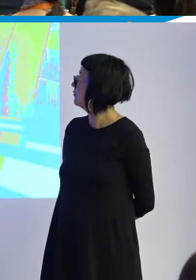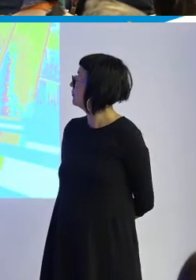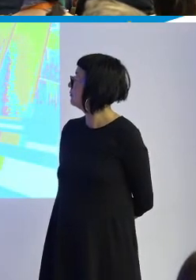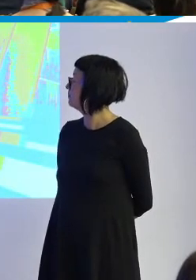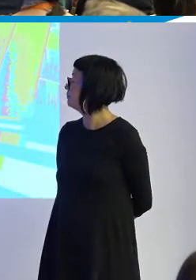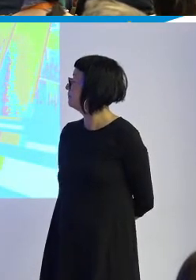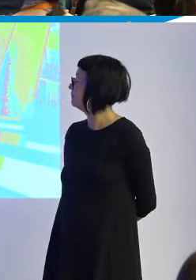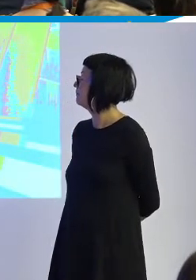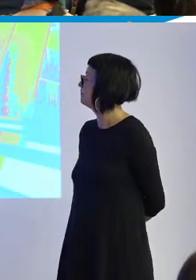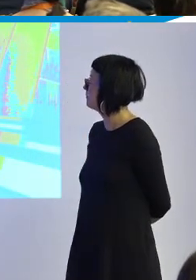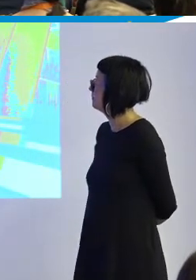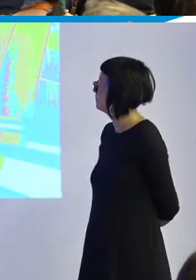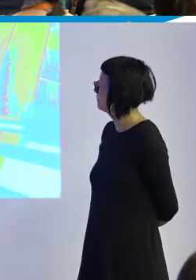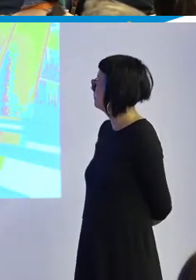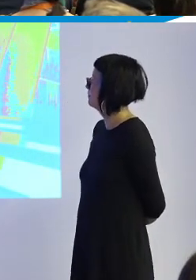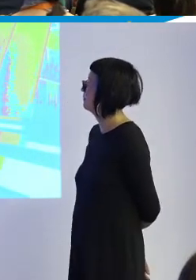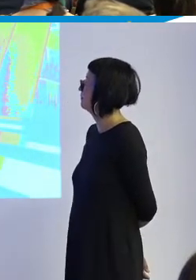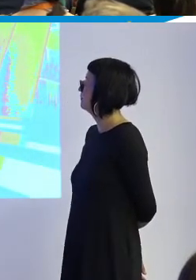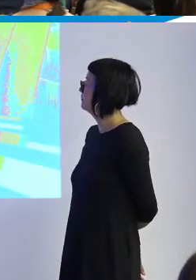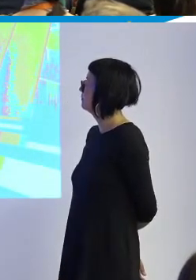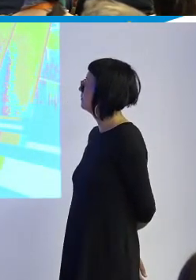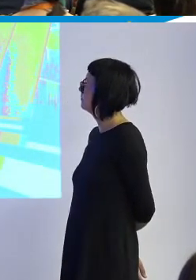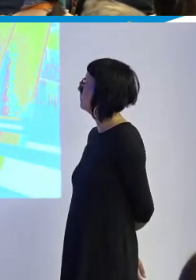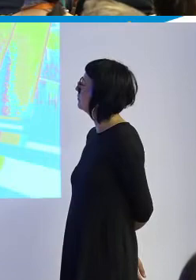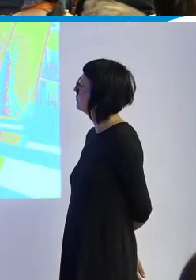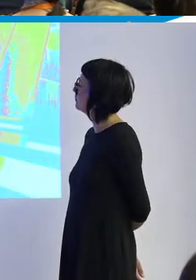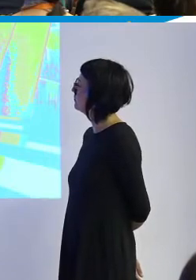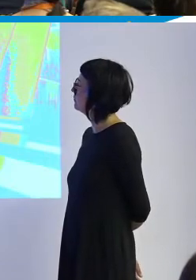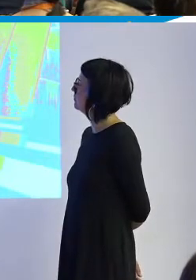heavy objects reducing stress the user may be experiencing